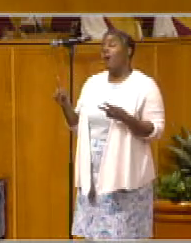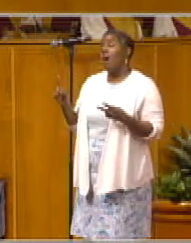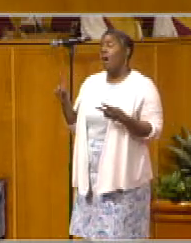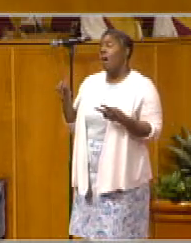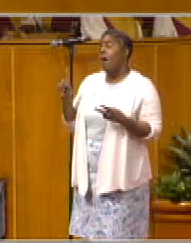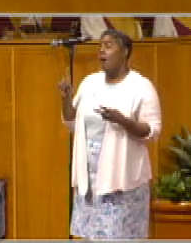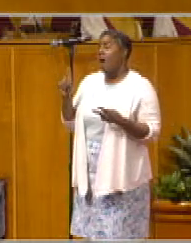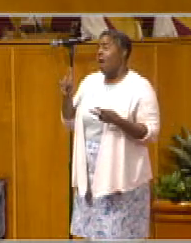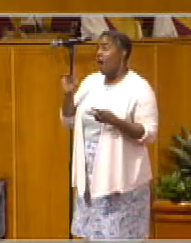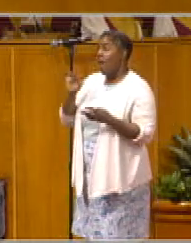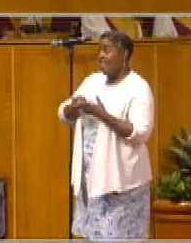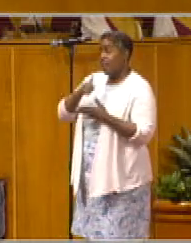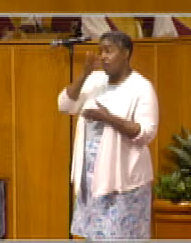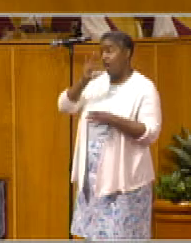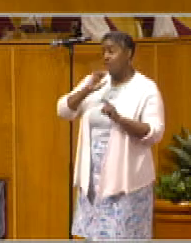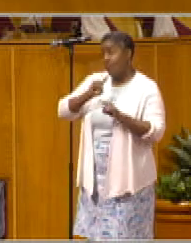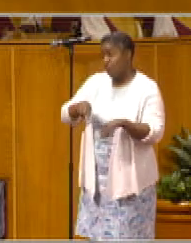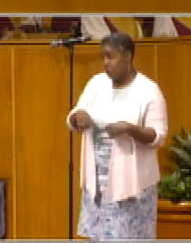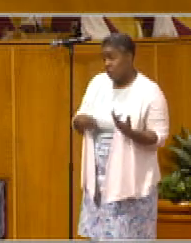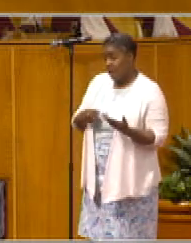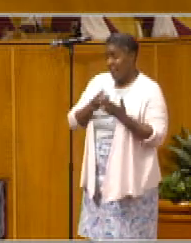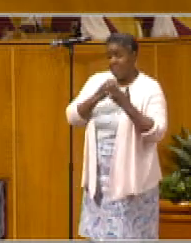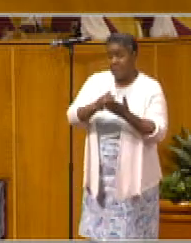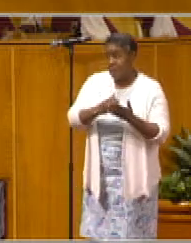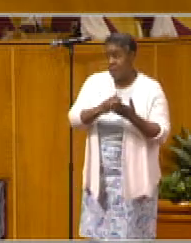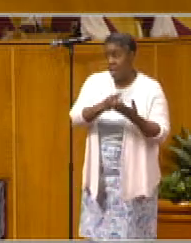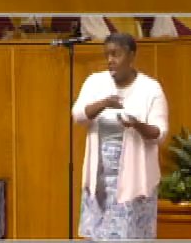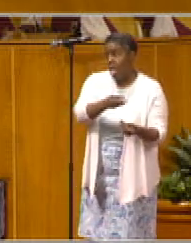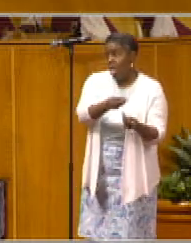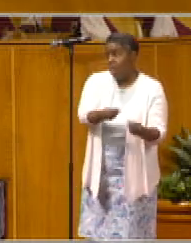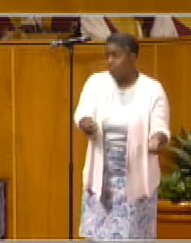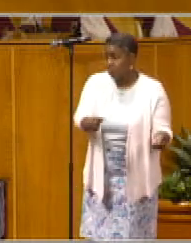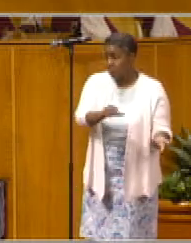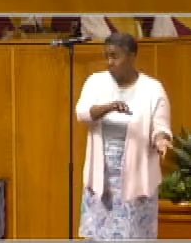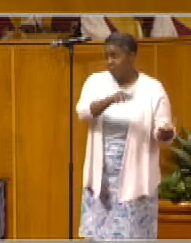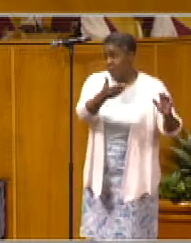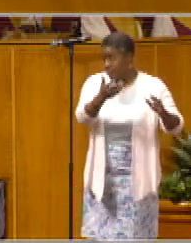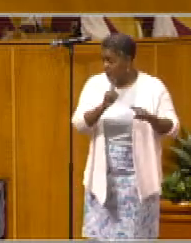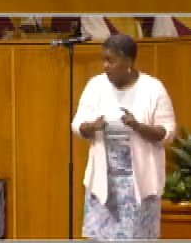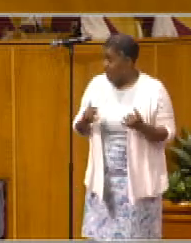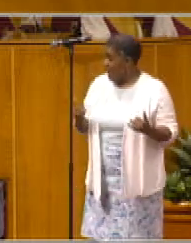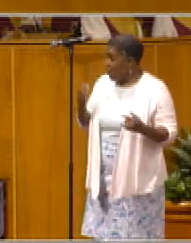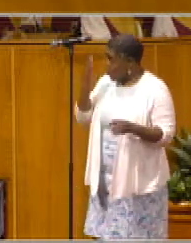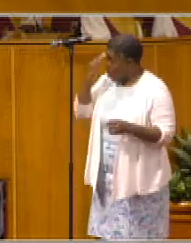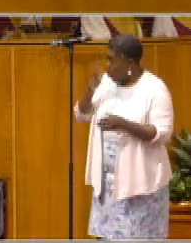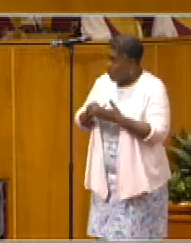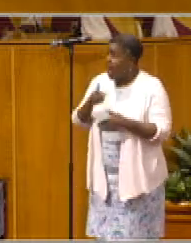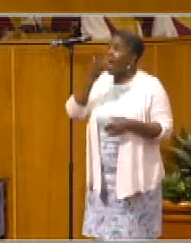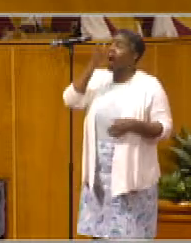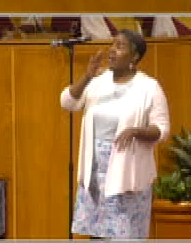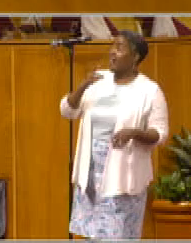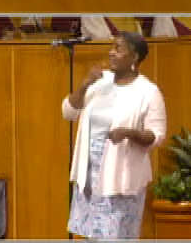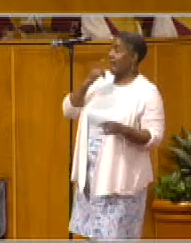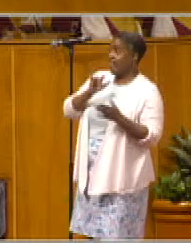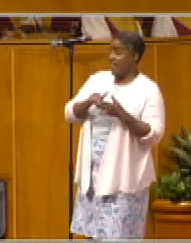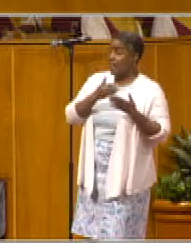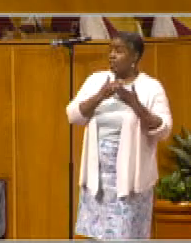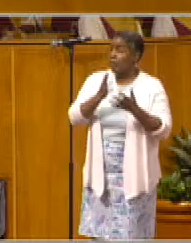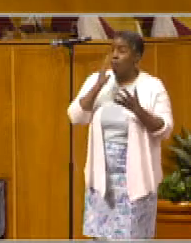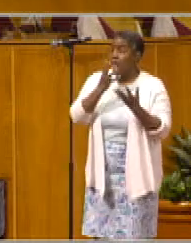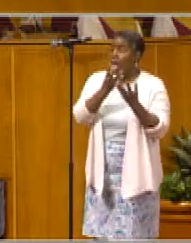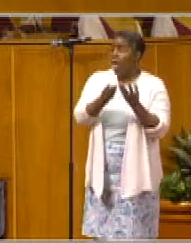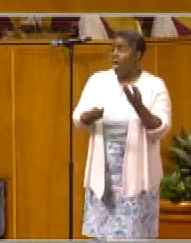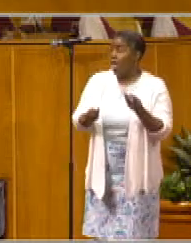God's answer. The ship isn't gonna make it. So watch what he says. He says, now that you know that God's letting the ship fall